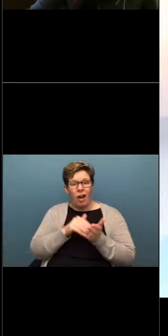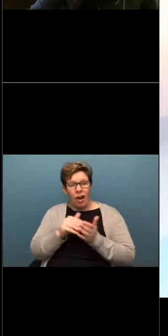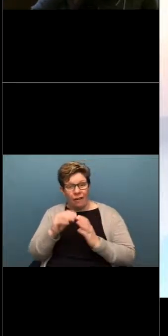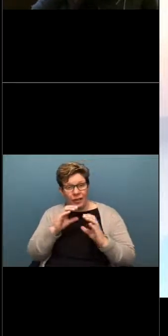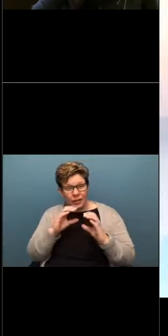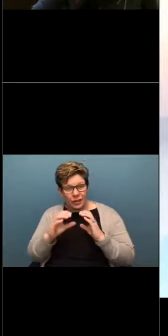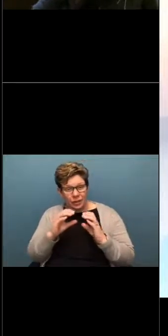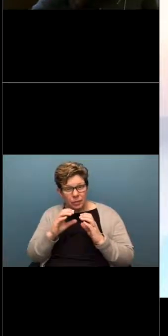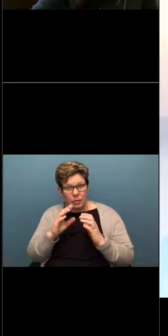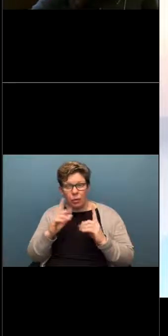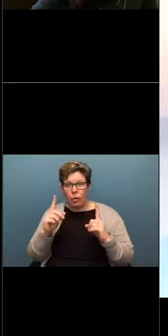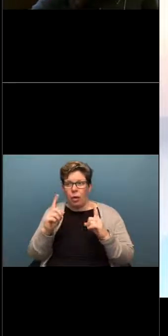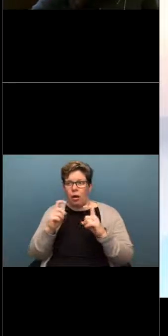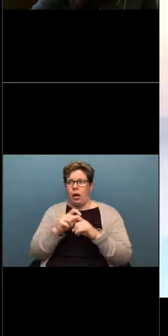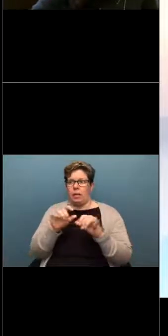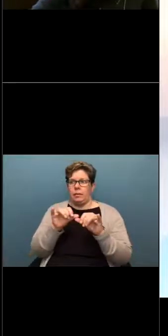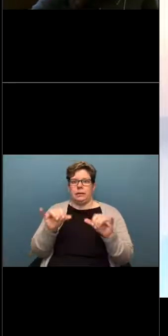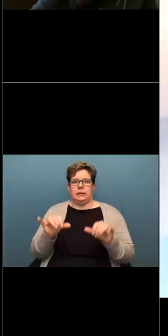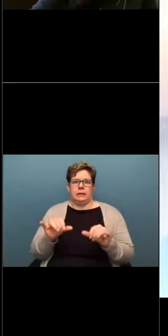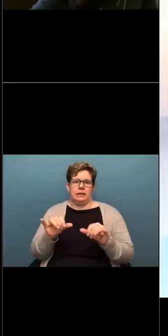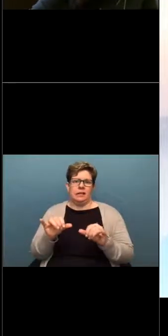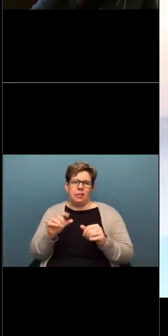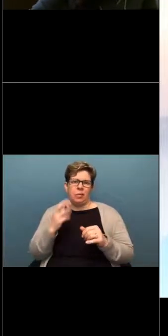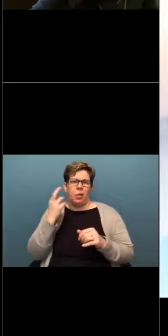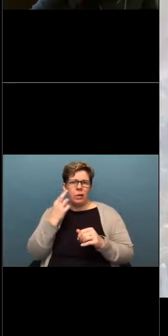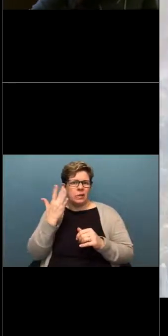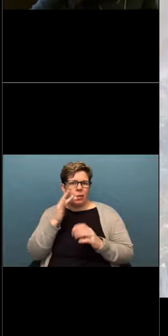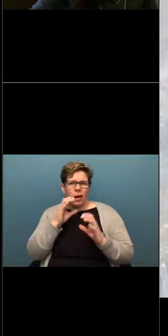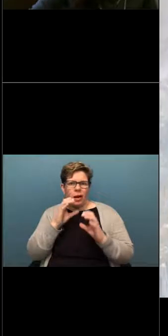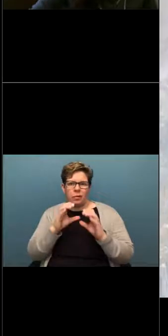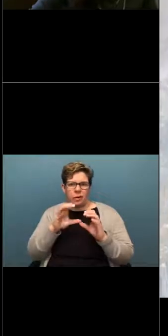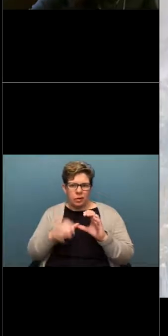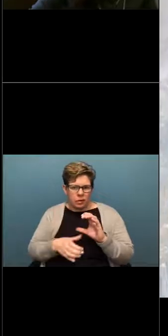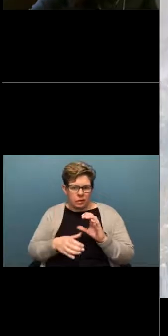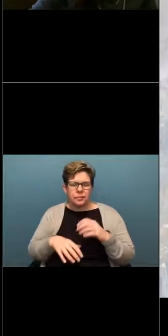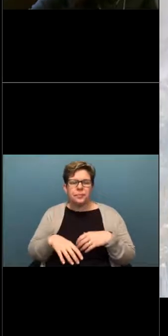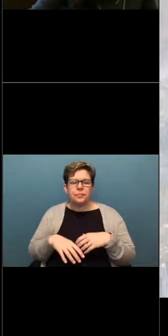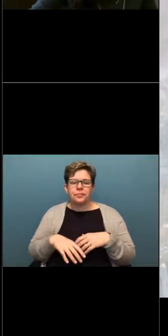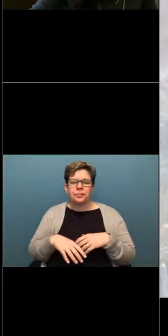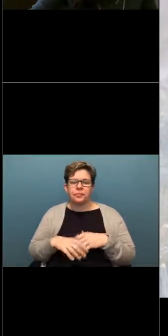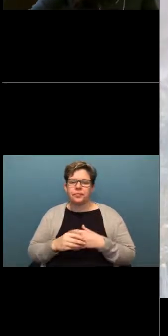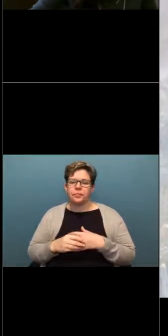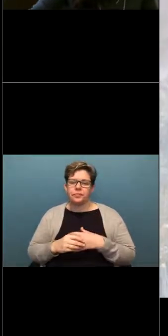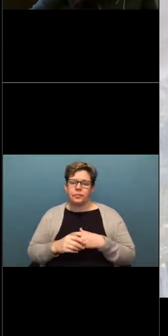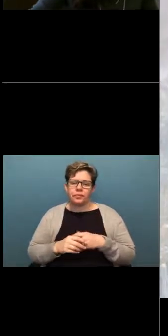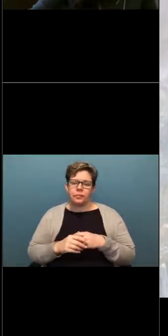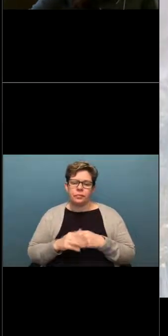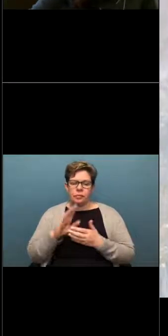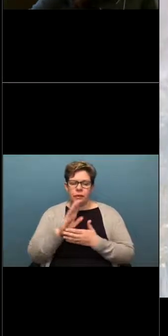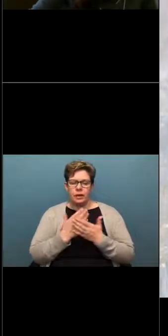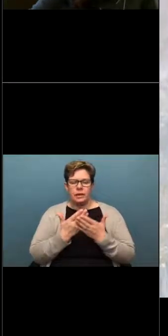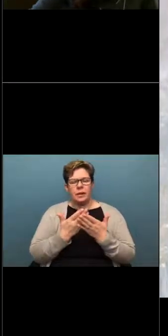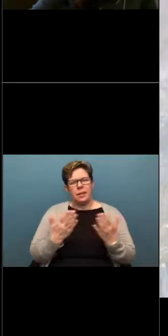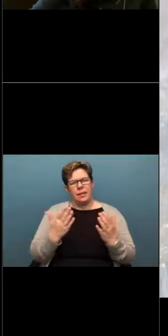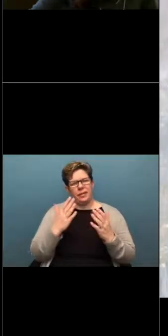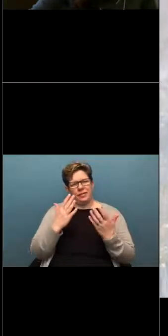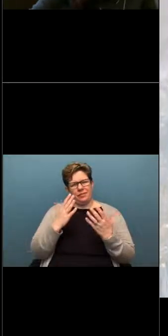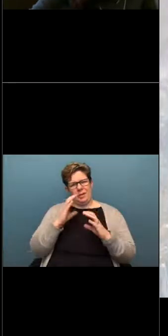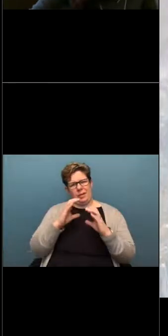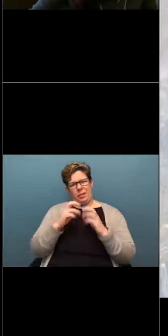and complex systems are at fault. So what are some of those known communication issues